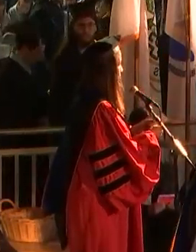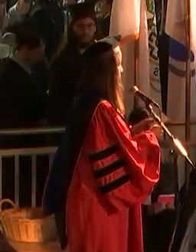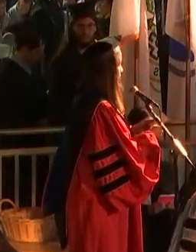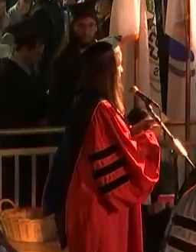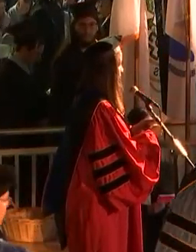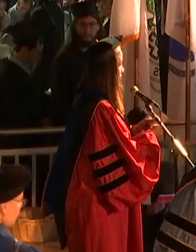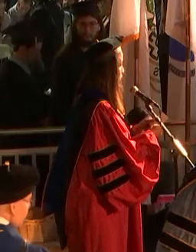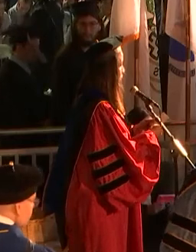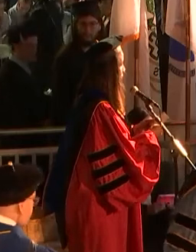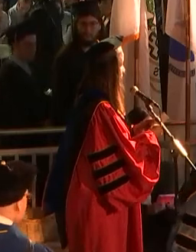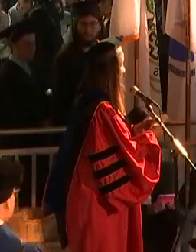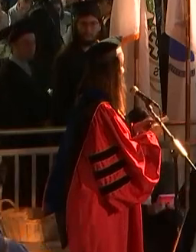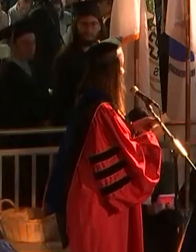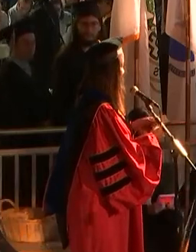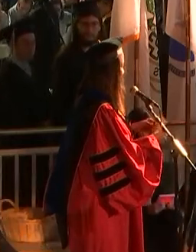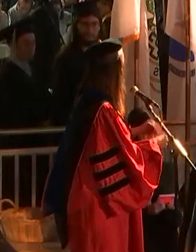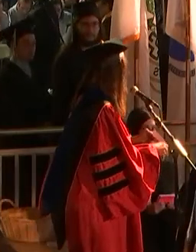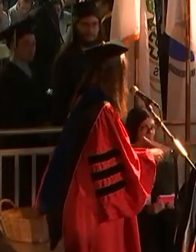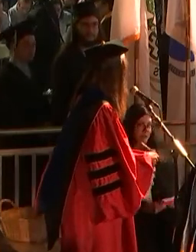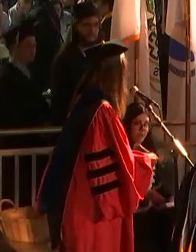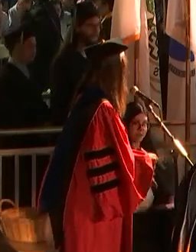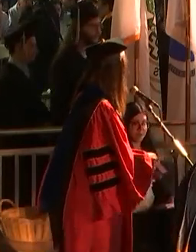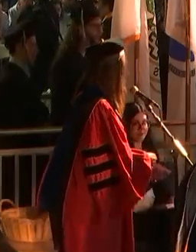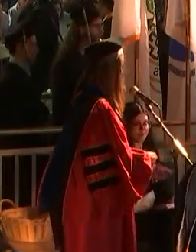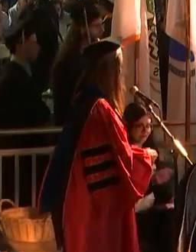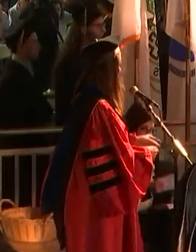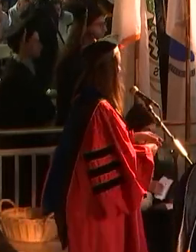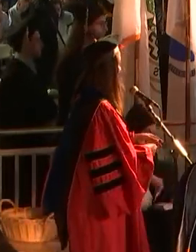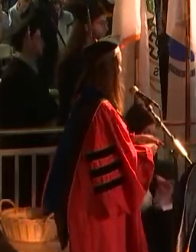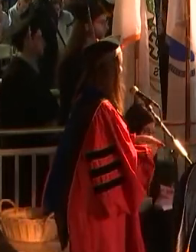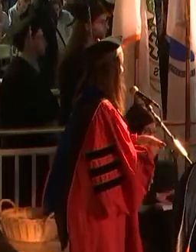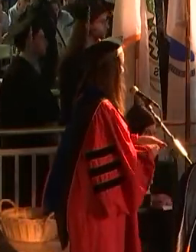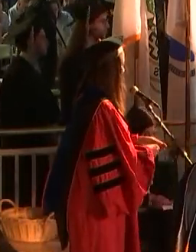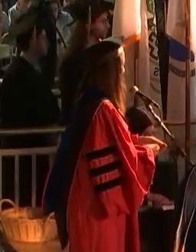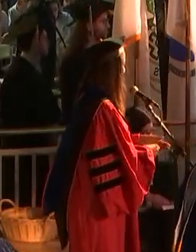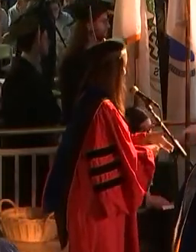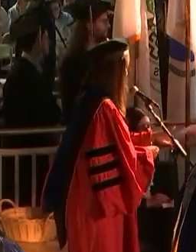Alessandra Apetizanano Hernandez.